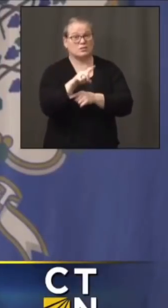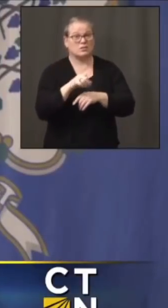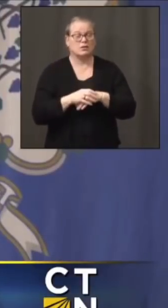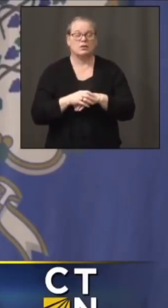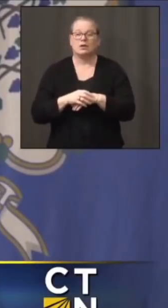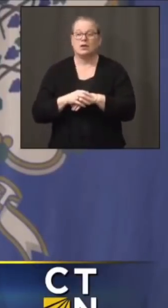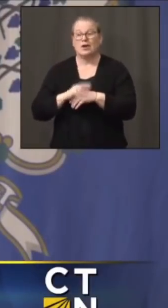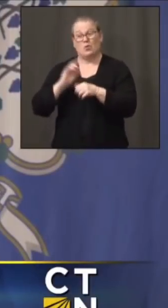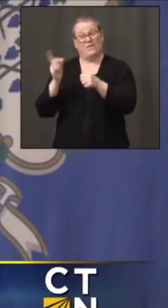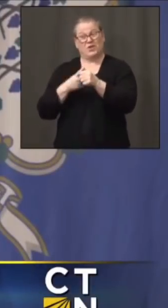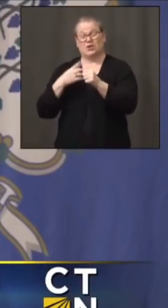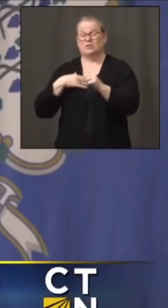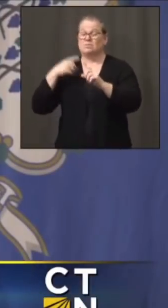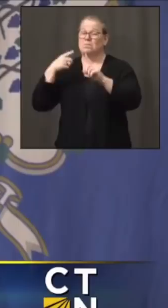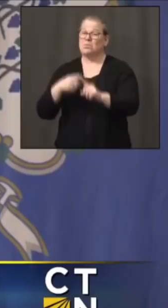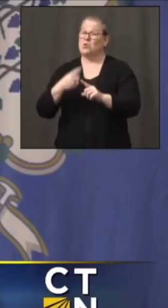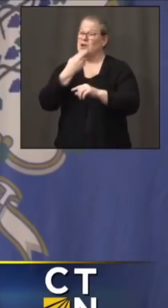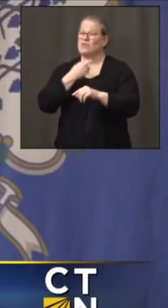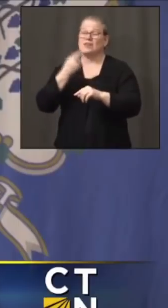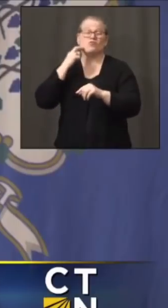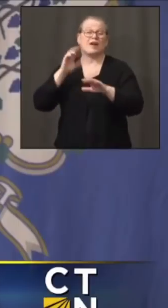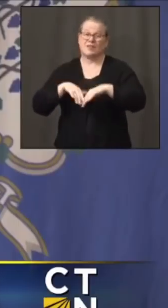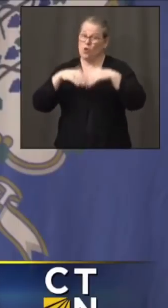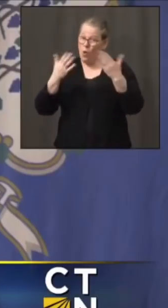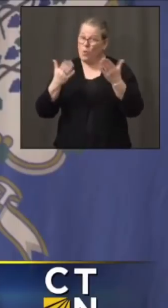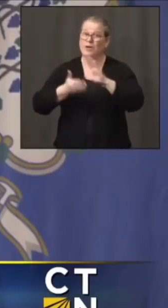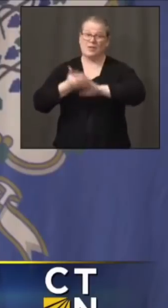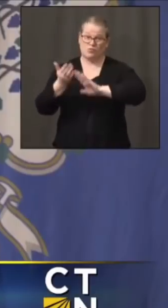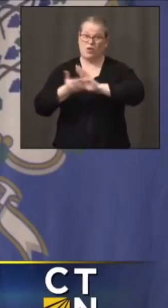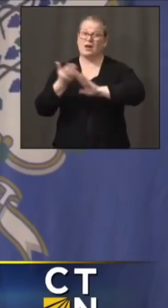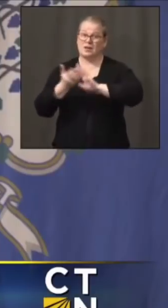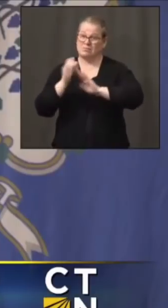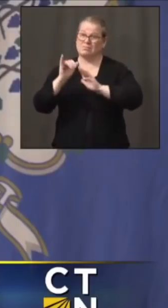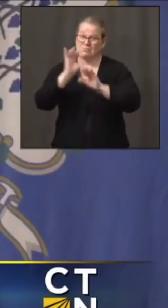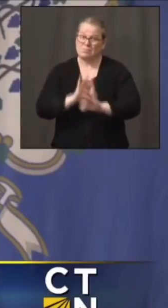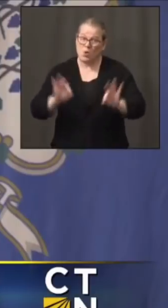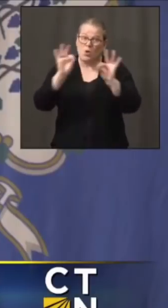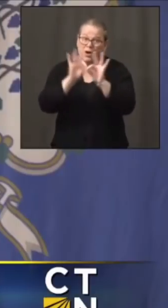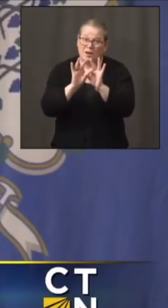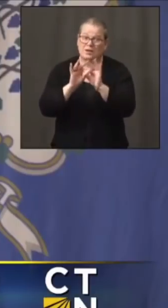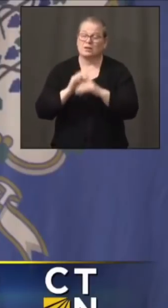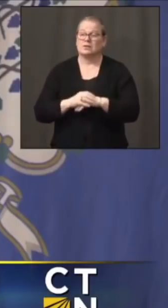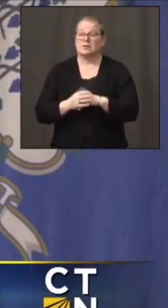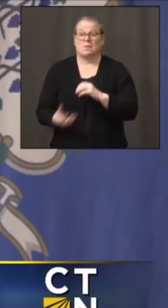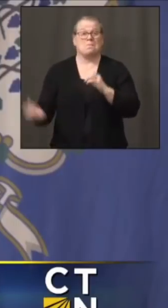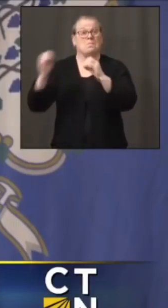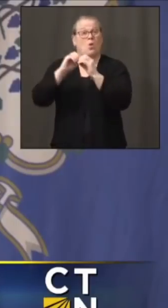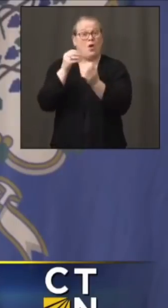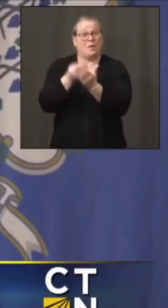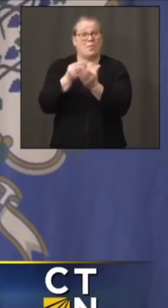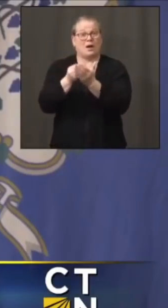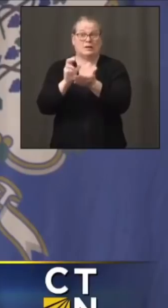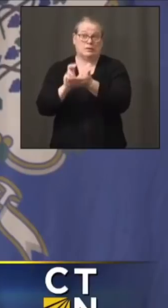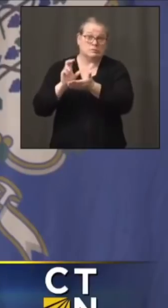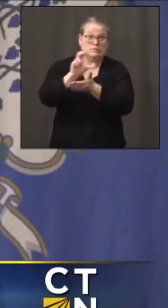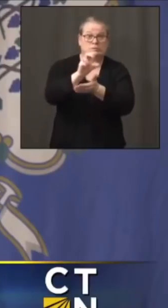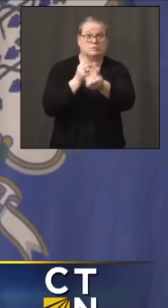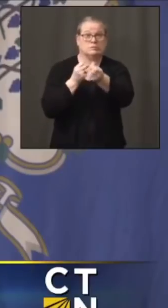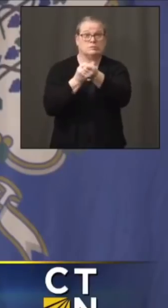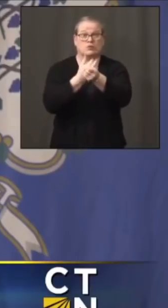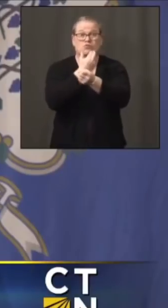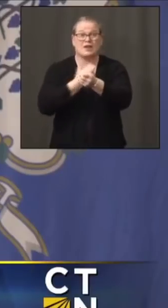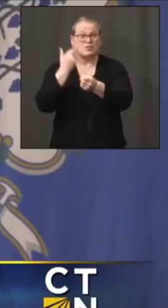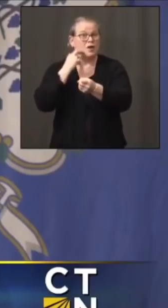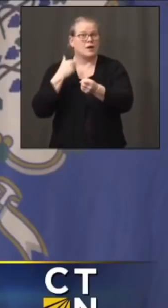and that's a big step. In terms of additional relief, believe me, I'm looking at it and seeing what we can do out